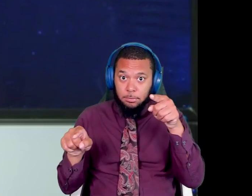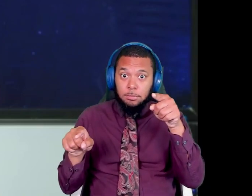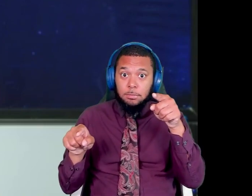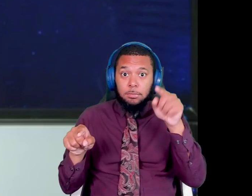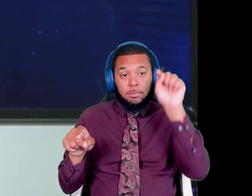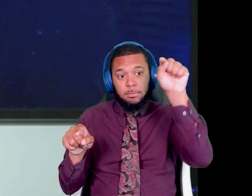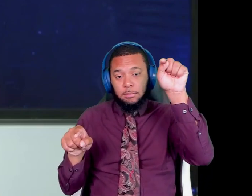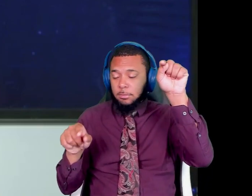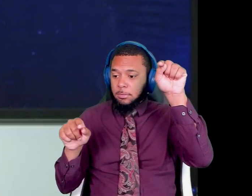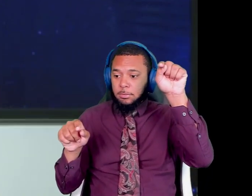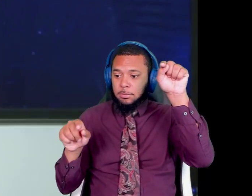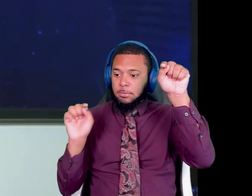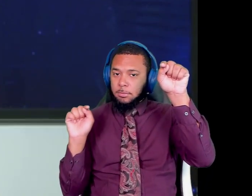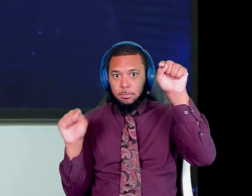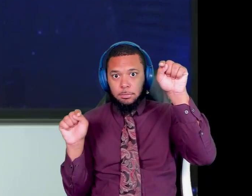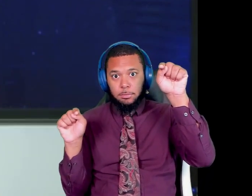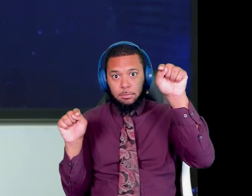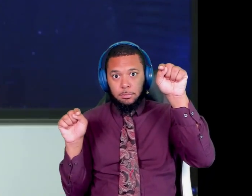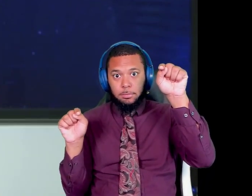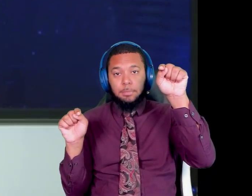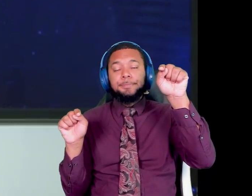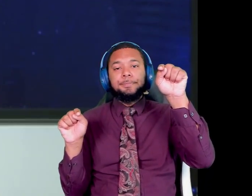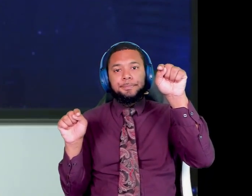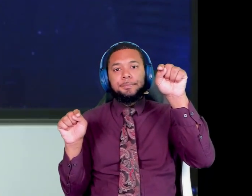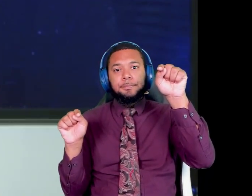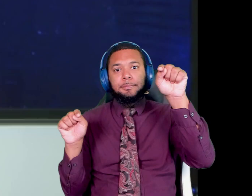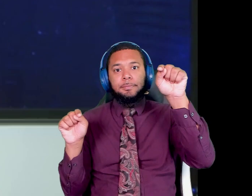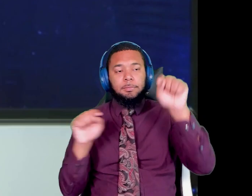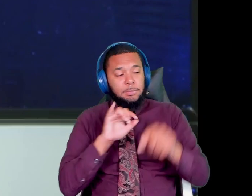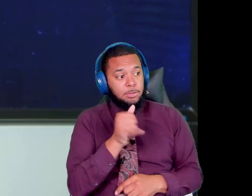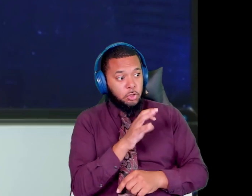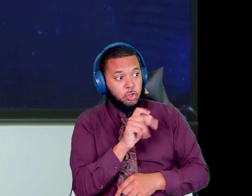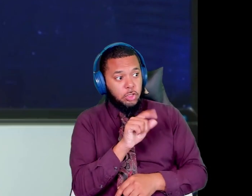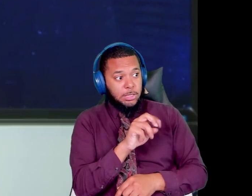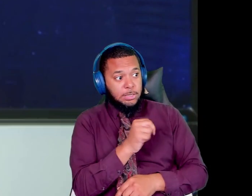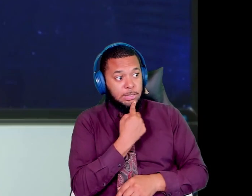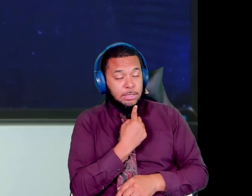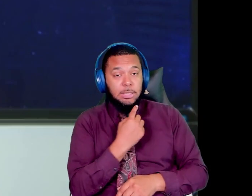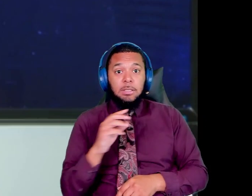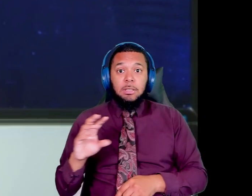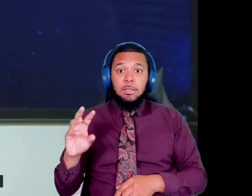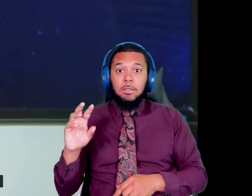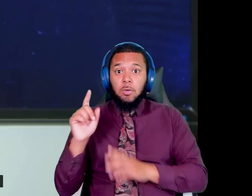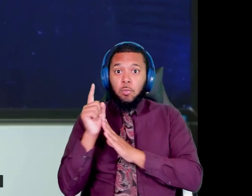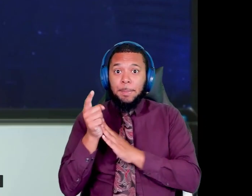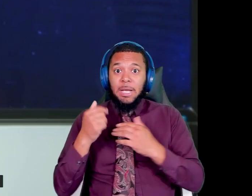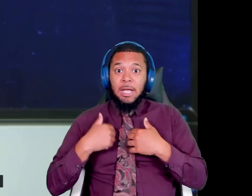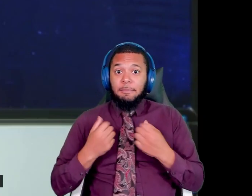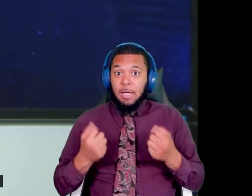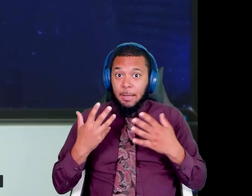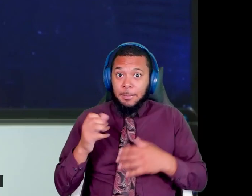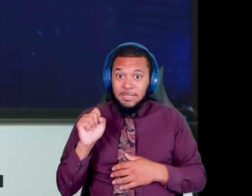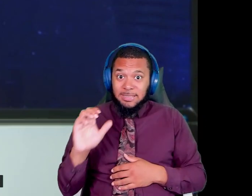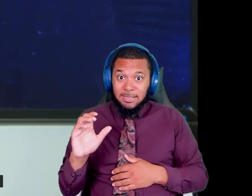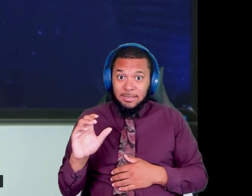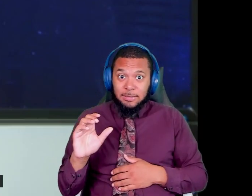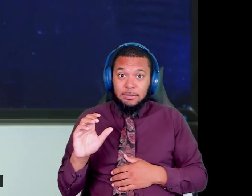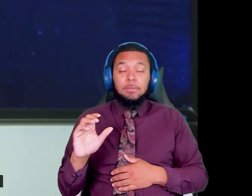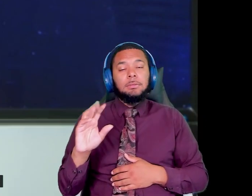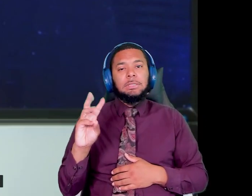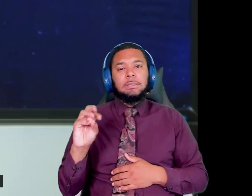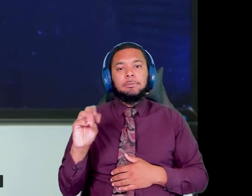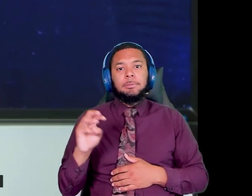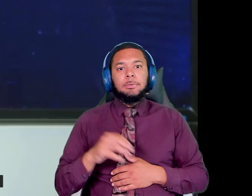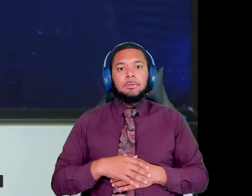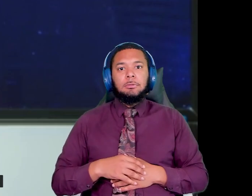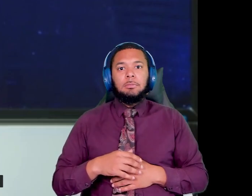to go with these seconds that are in the bottom, and Jackson just said that there are 60 seconds in 1 minute. But I really don't want minutes, I